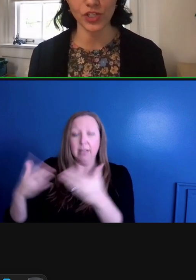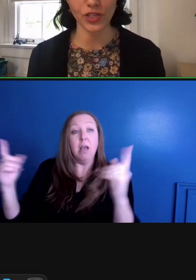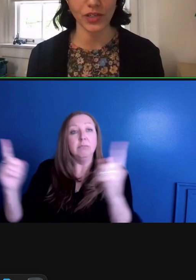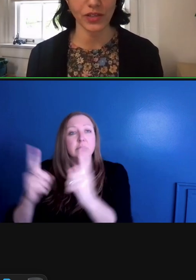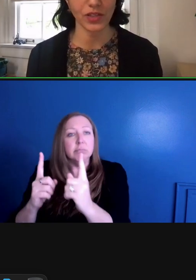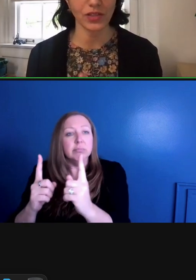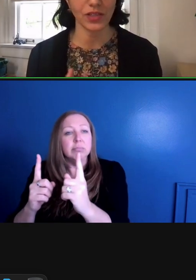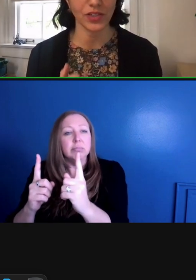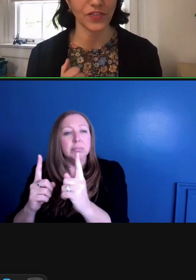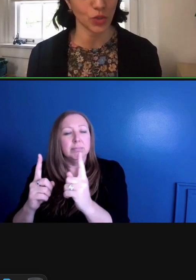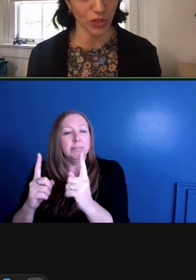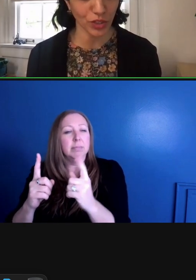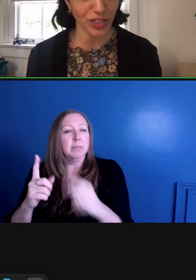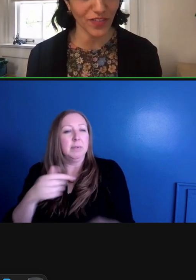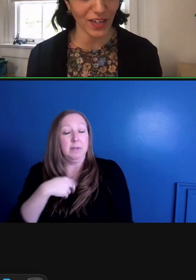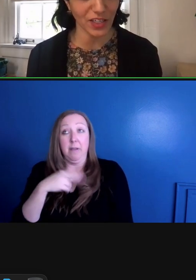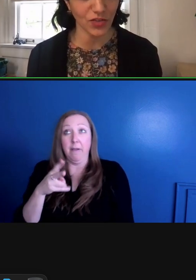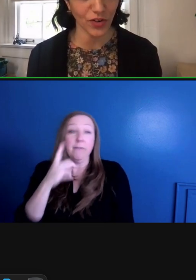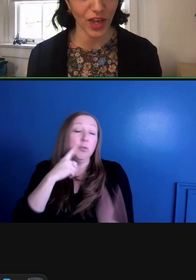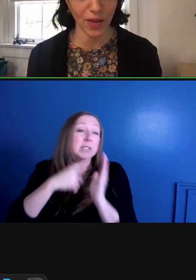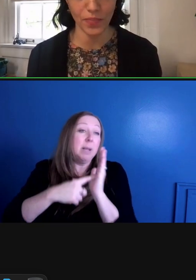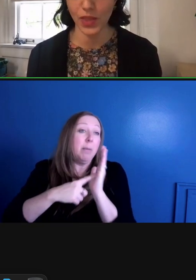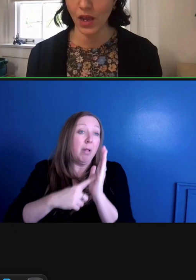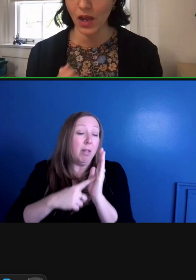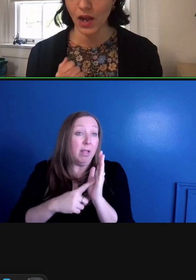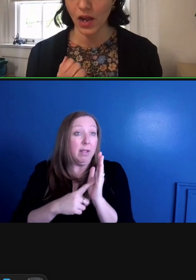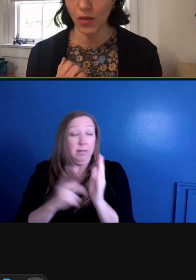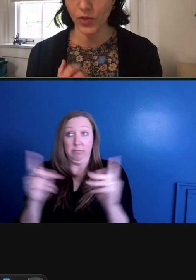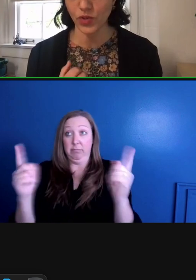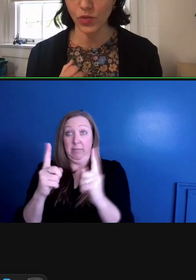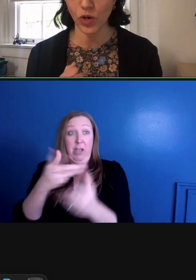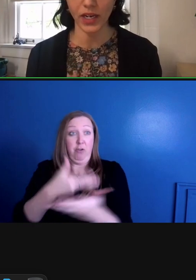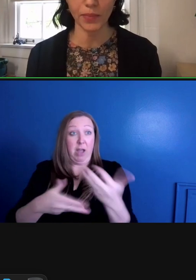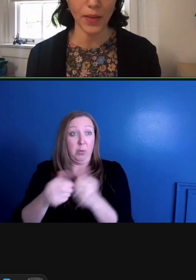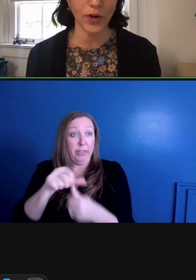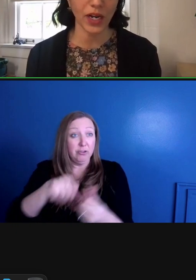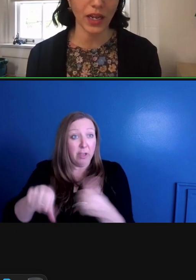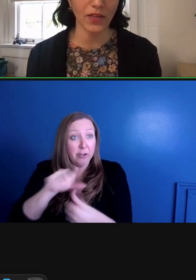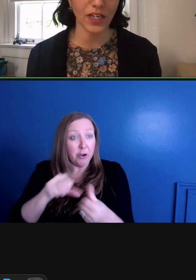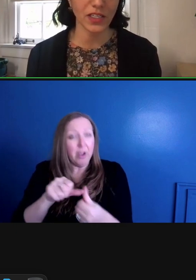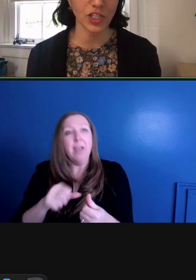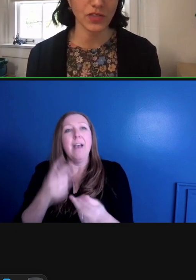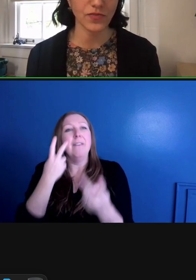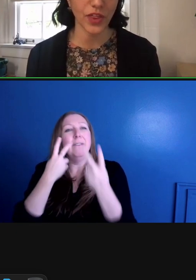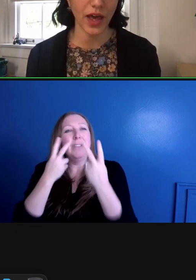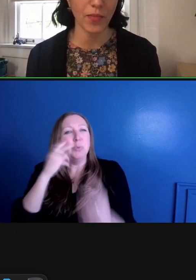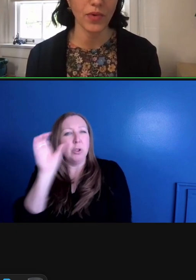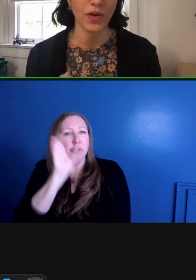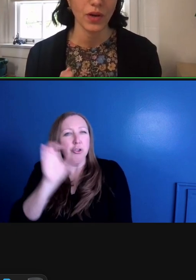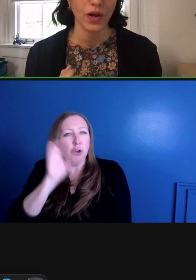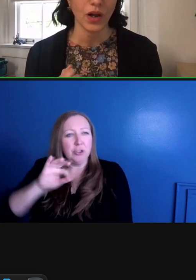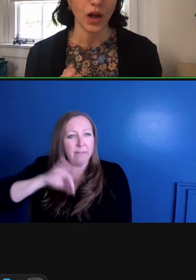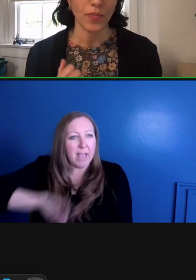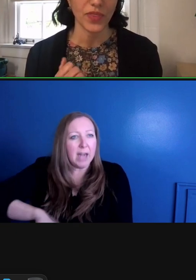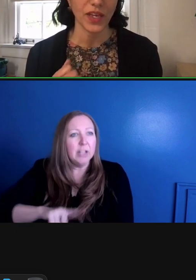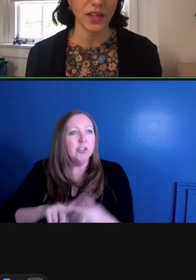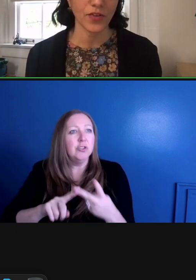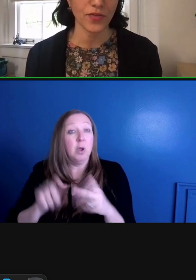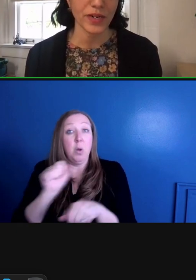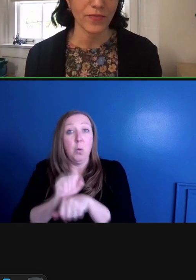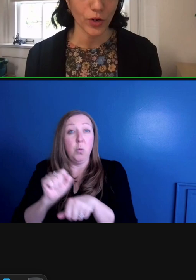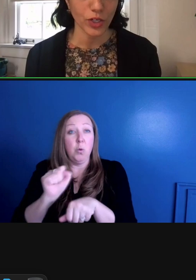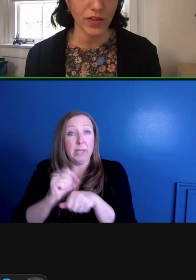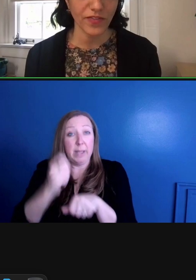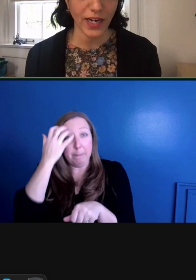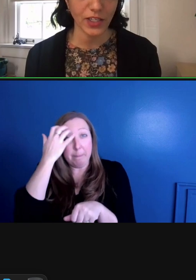visual search. There's a visual search advantage for them. You see working memory advantages for them. They